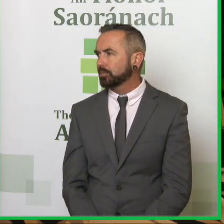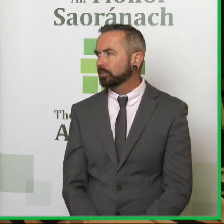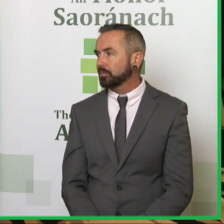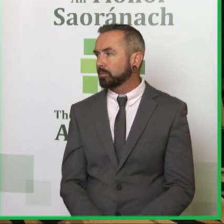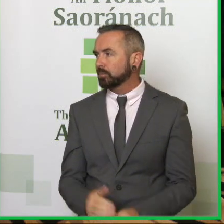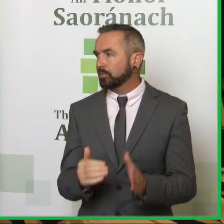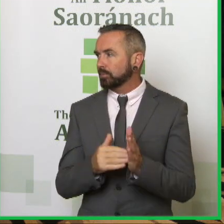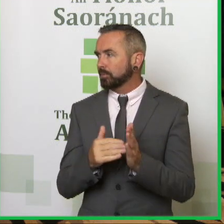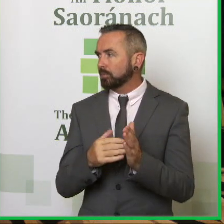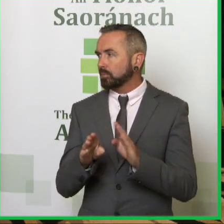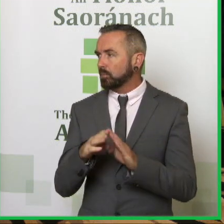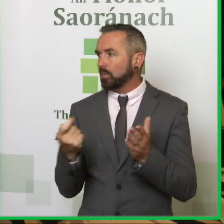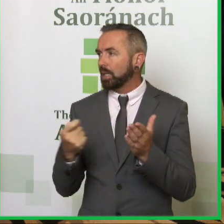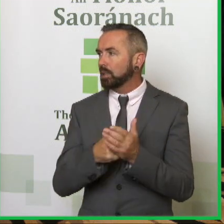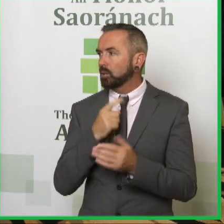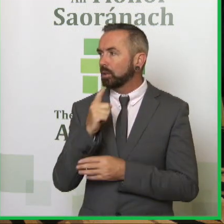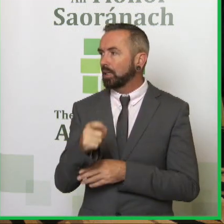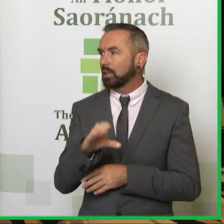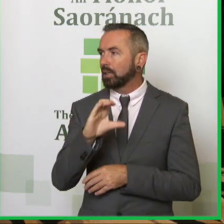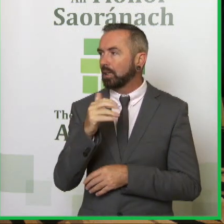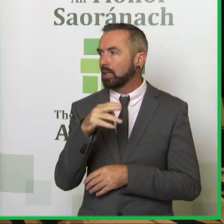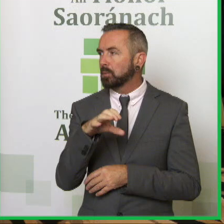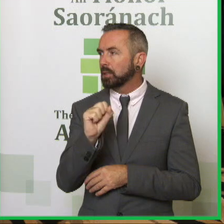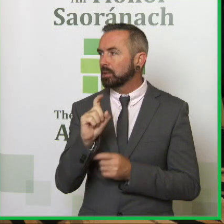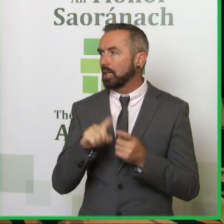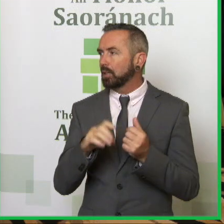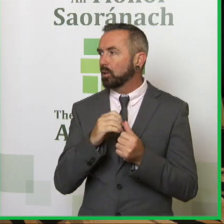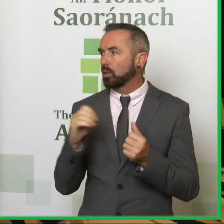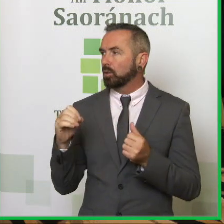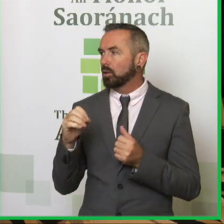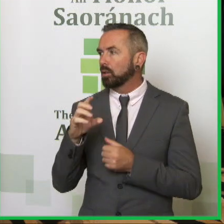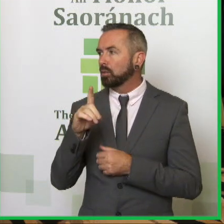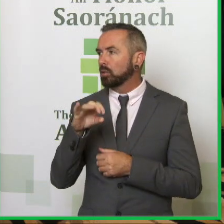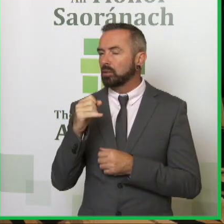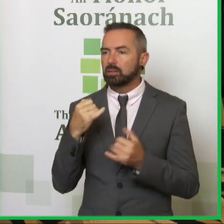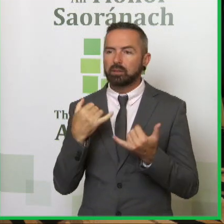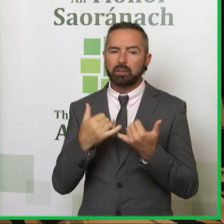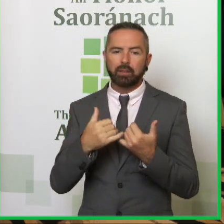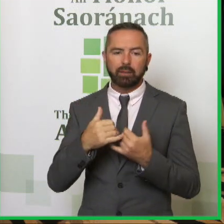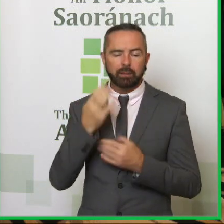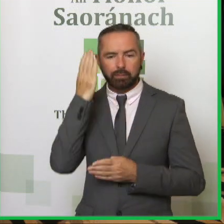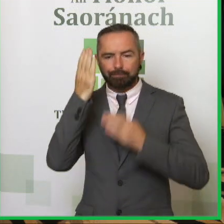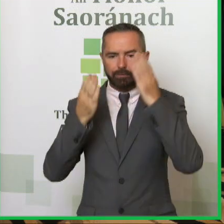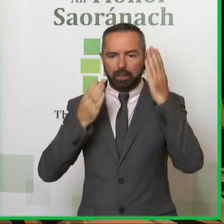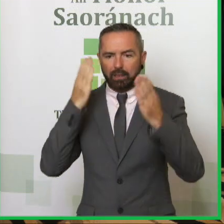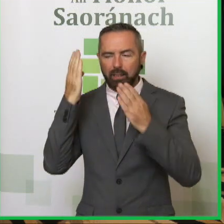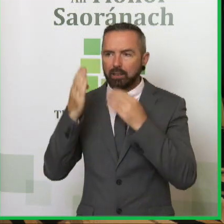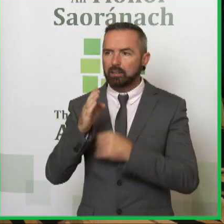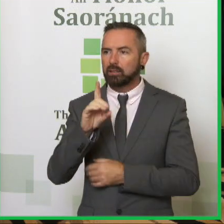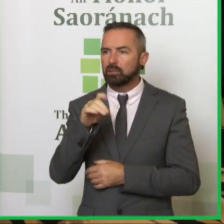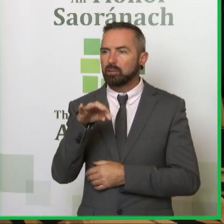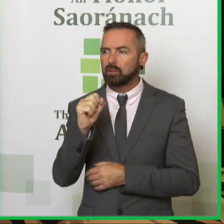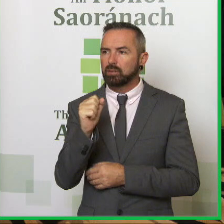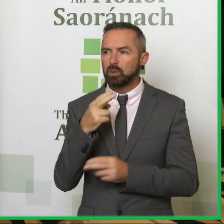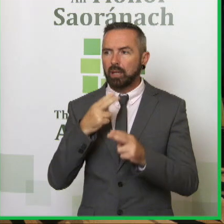while cannabis and other drugs like psilocybin, ayahuasca and mushrooms were deemed outside the terms of